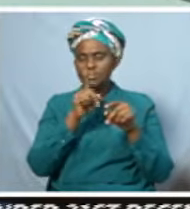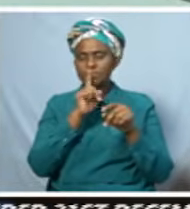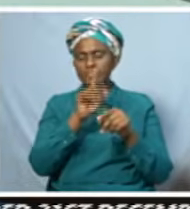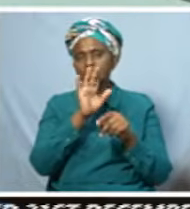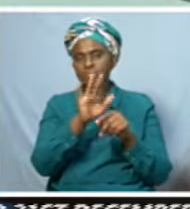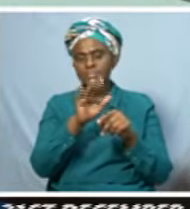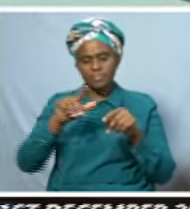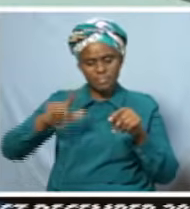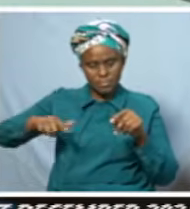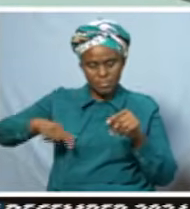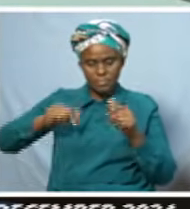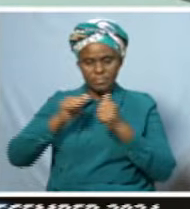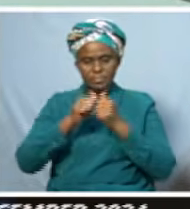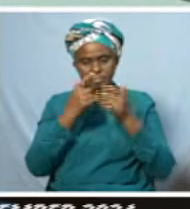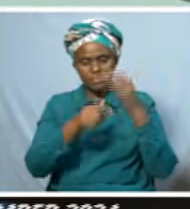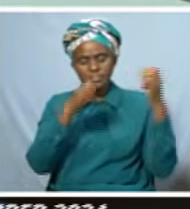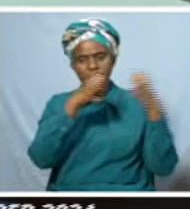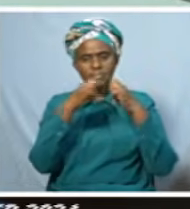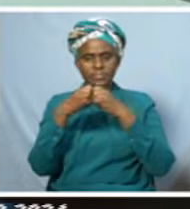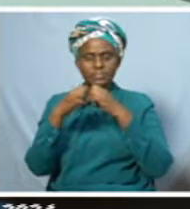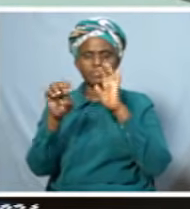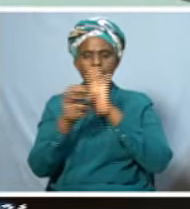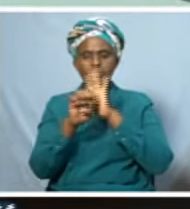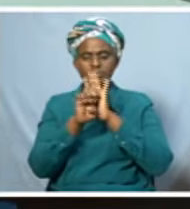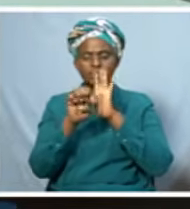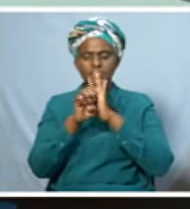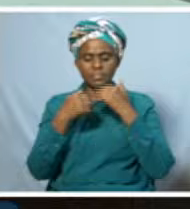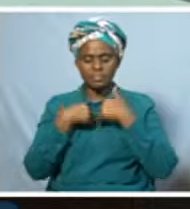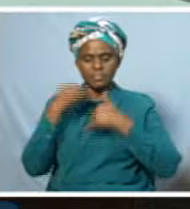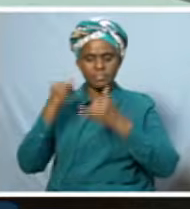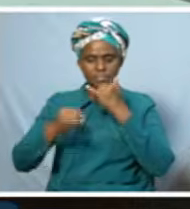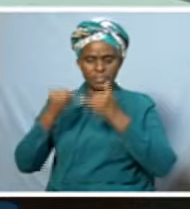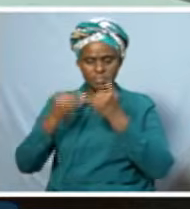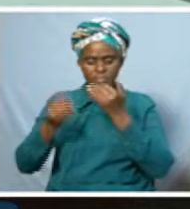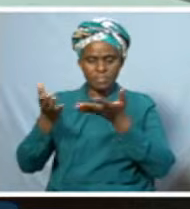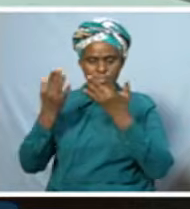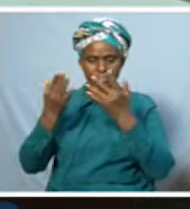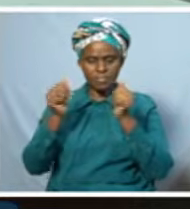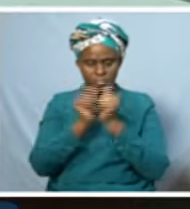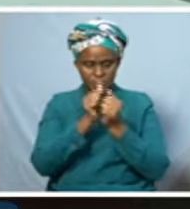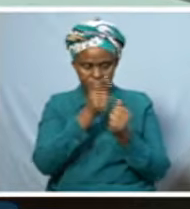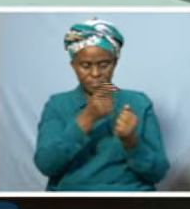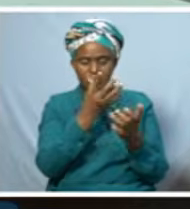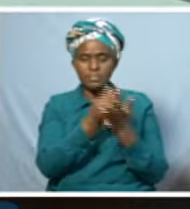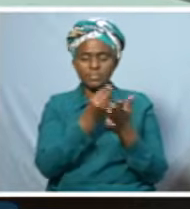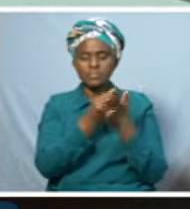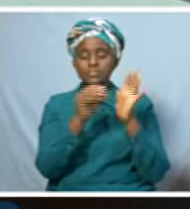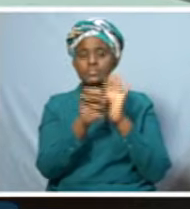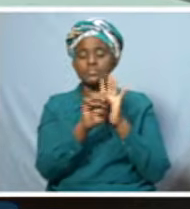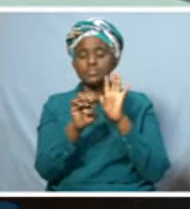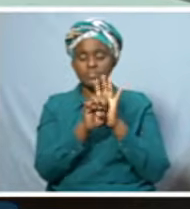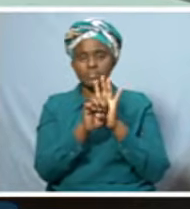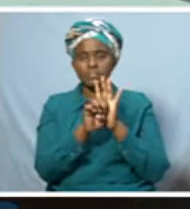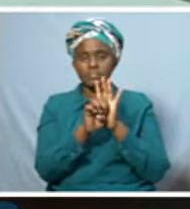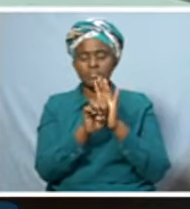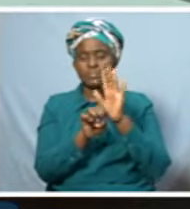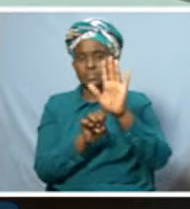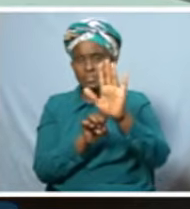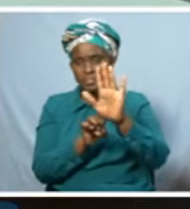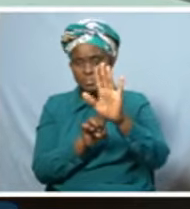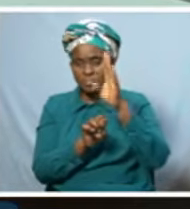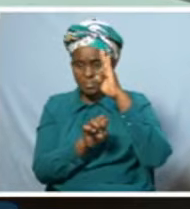actually delayed in terms of banking, such that he had ended up those funds, such that we So,